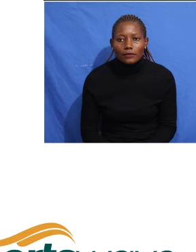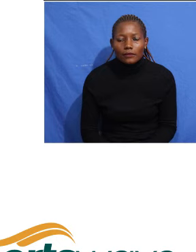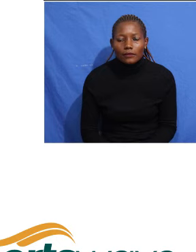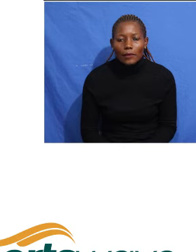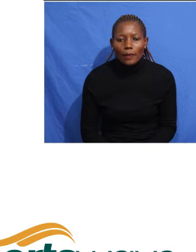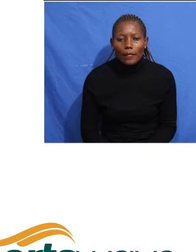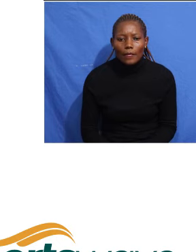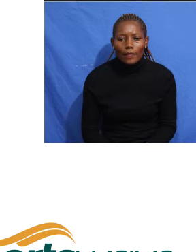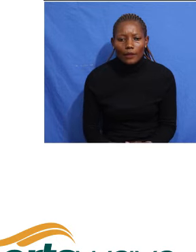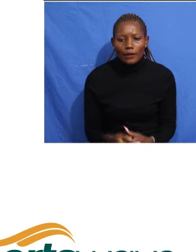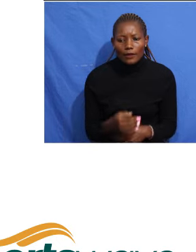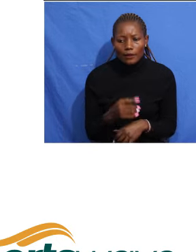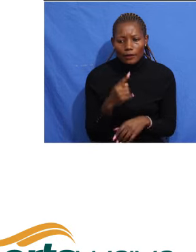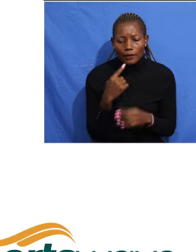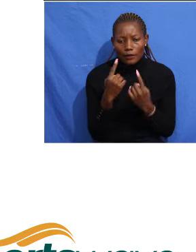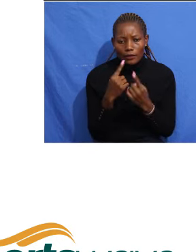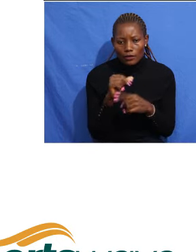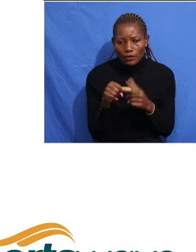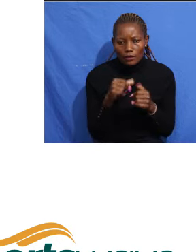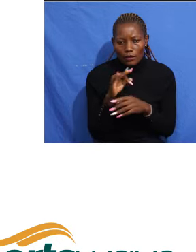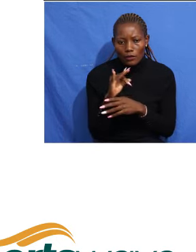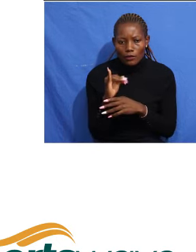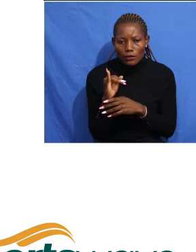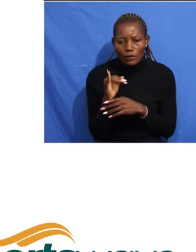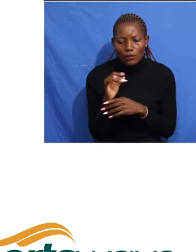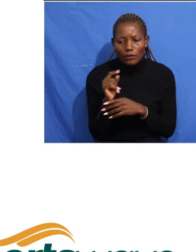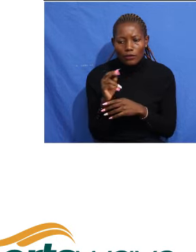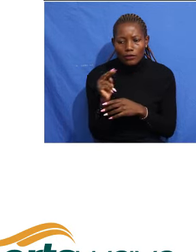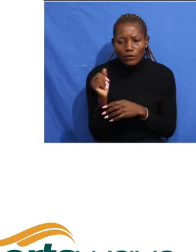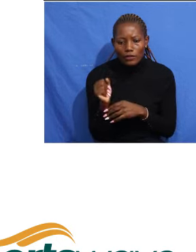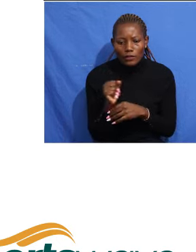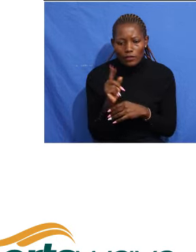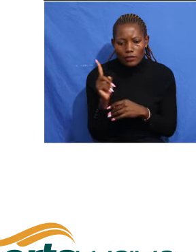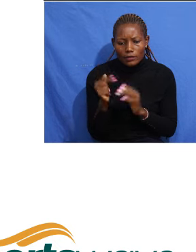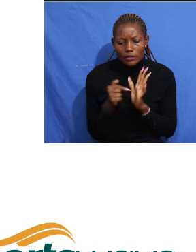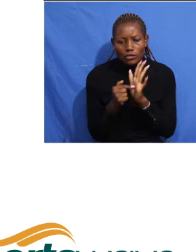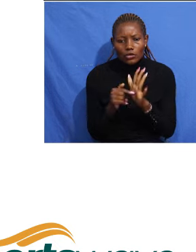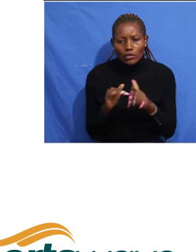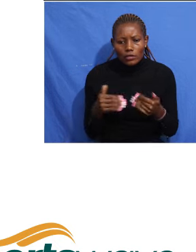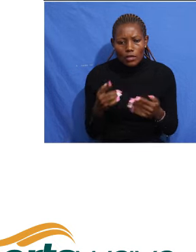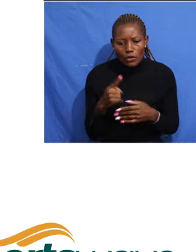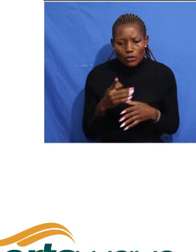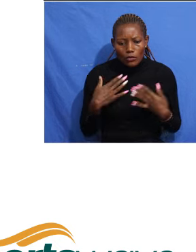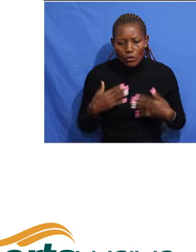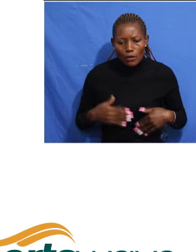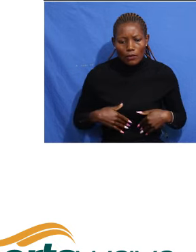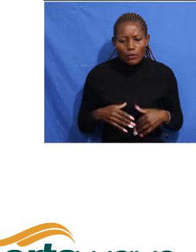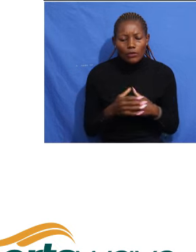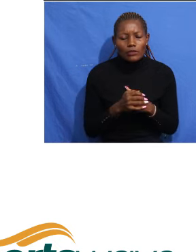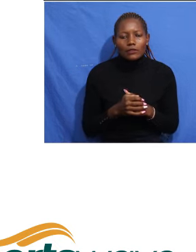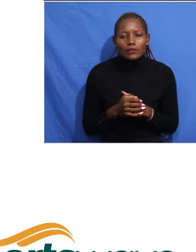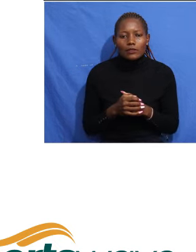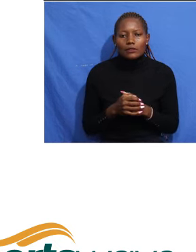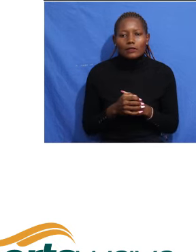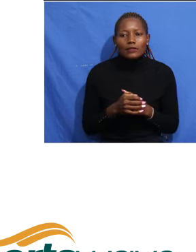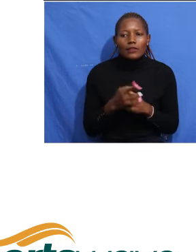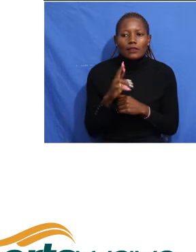So let me talk about the fitness fatigue theory a little bit. So this shows how your body reacts to the